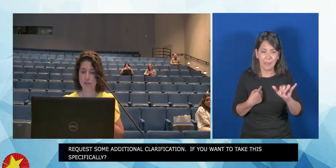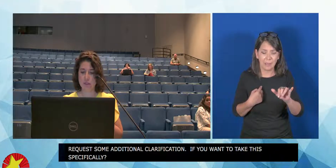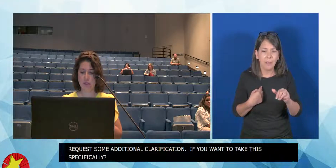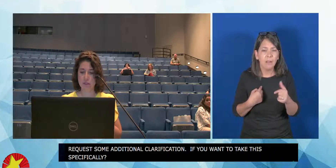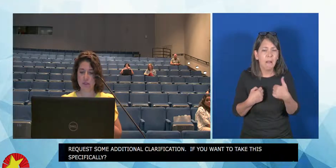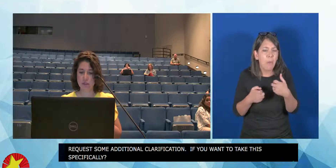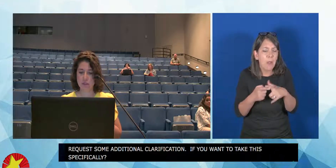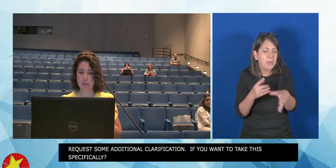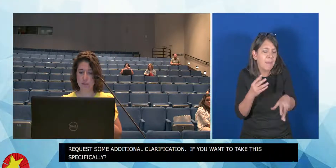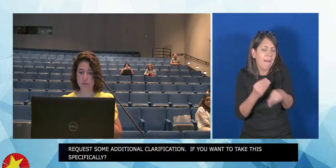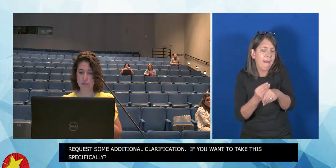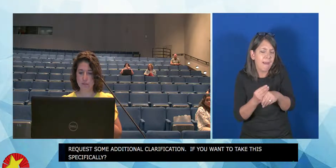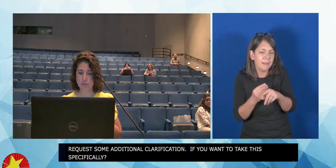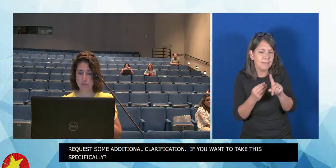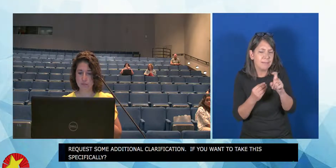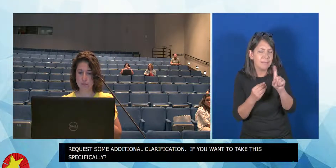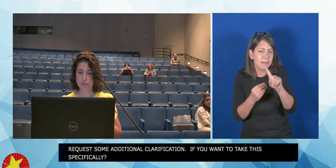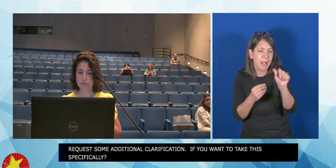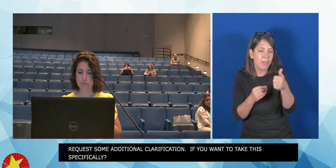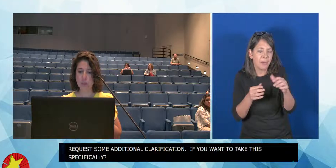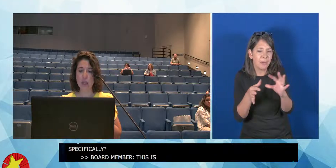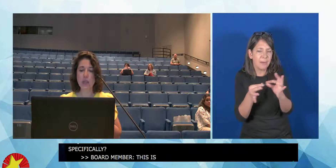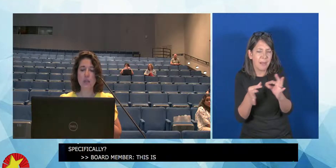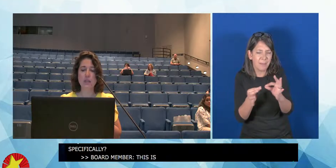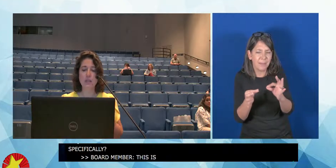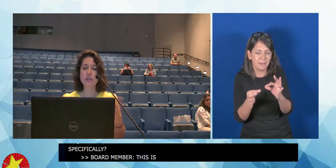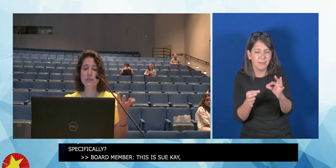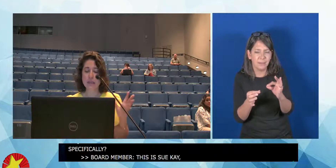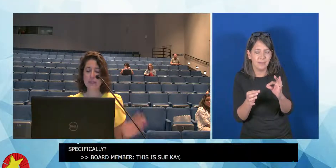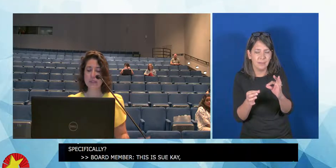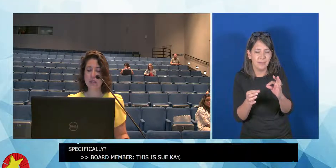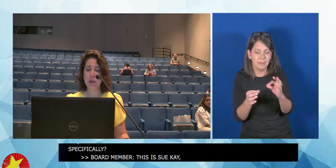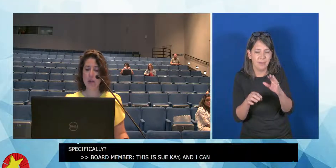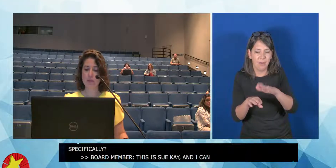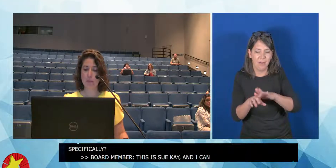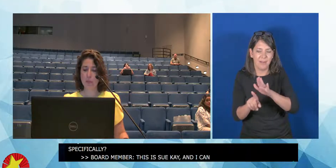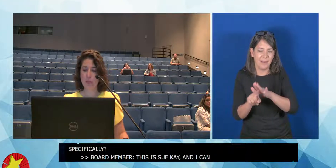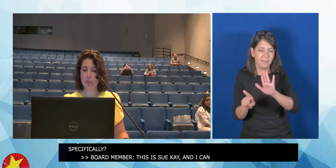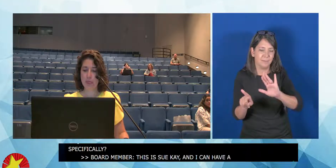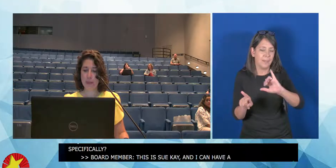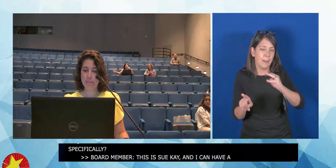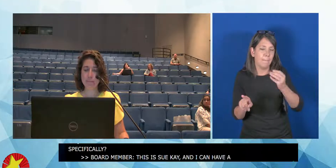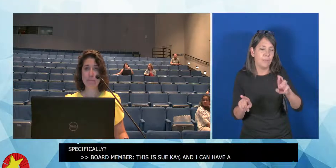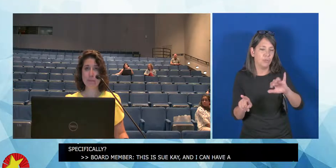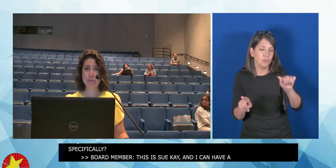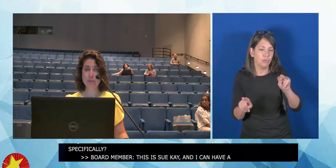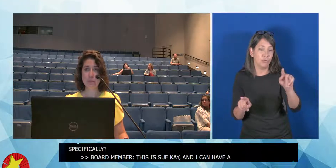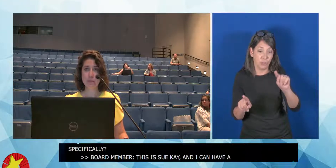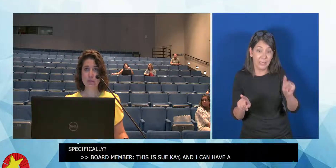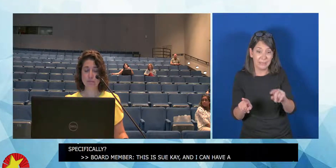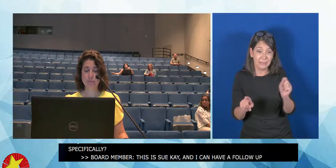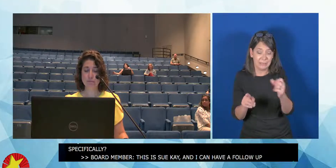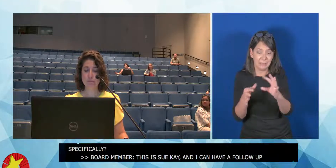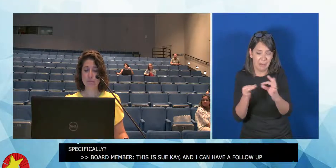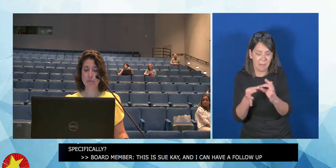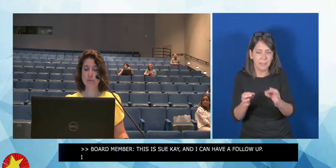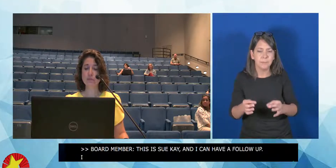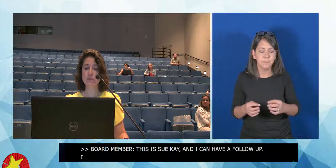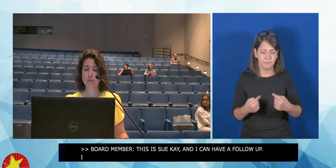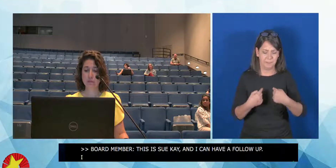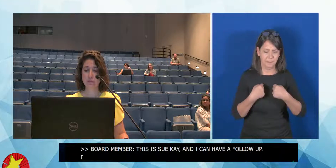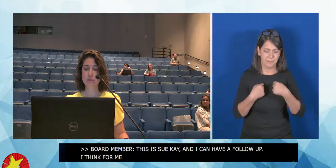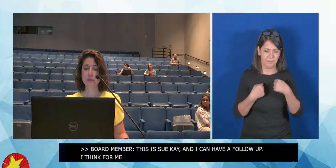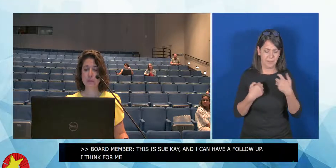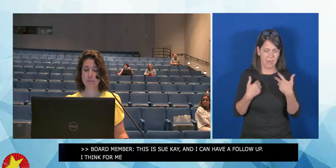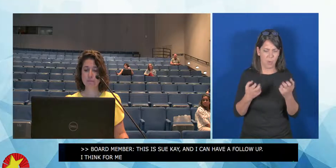on to Mr. Jantz's? Yes. I think for me, what I want